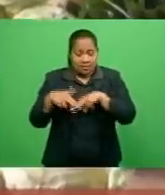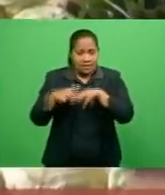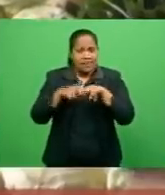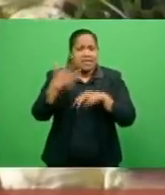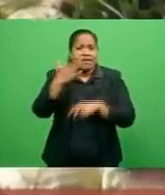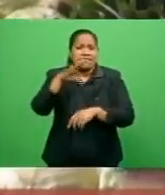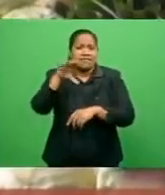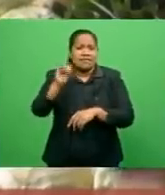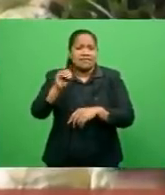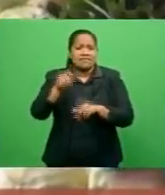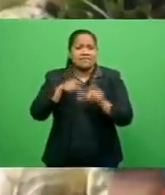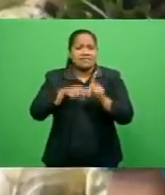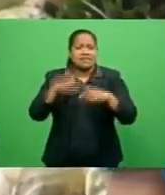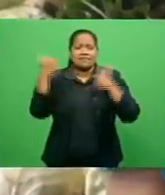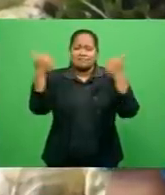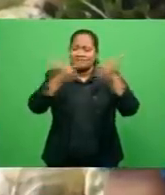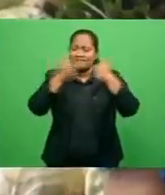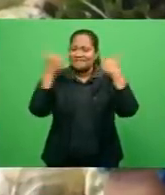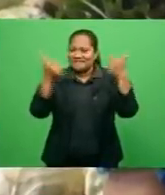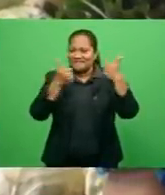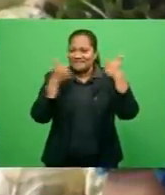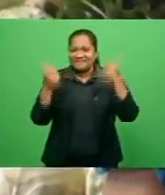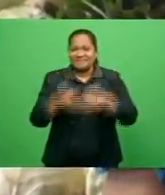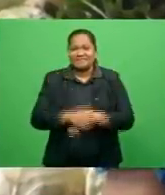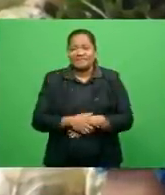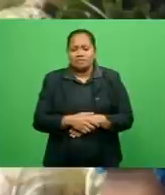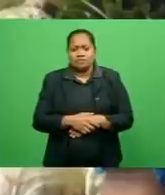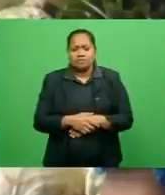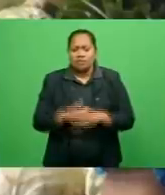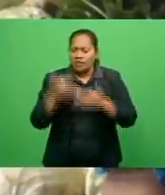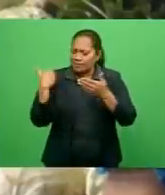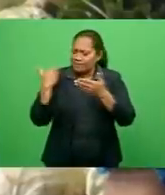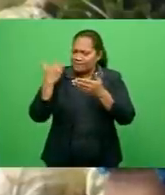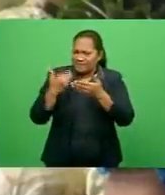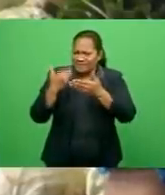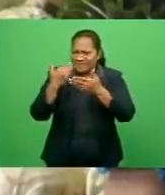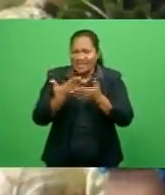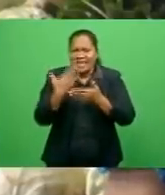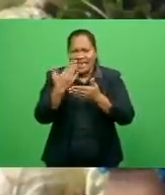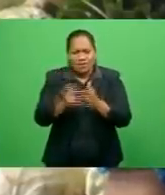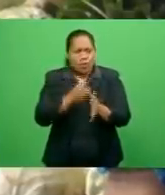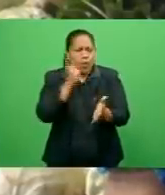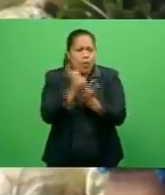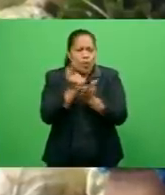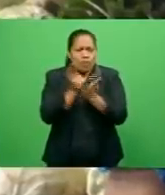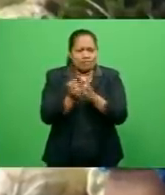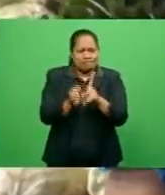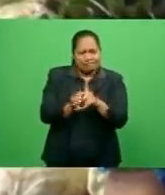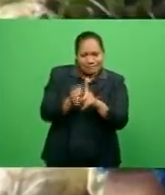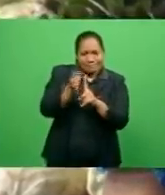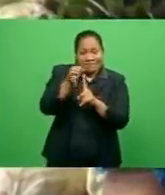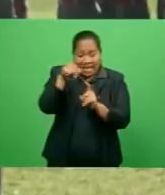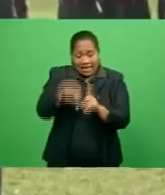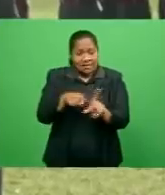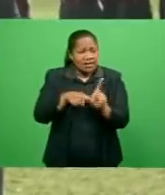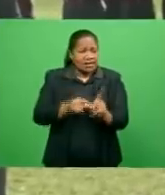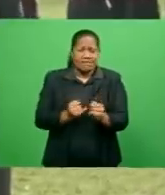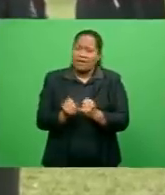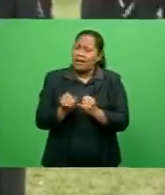50th anniversary, Golden Jubilee. Over the years, they have made a lot of progress. but this year is very important.